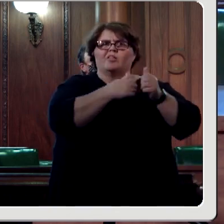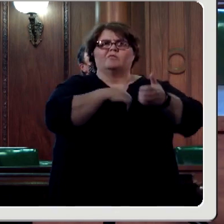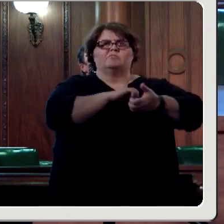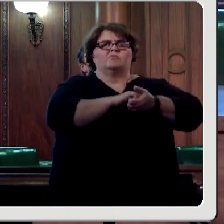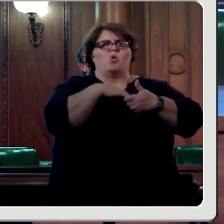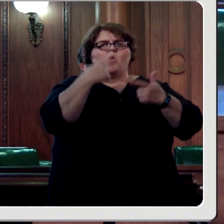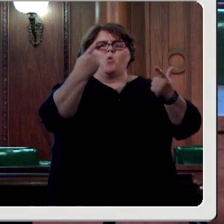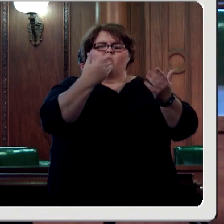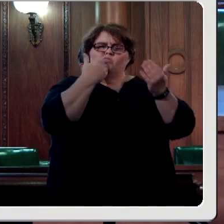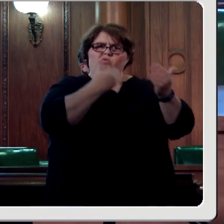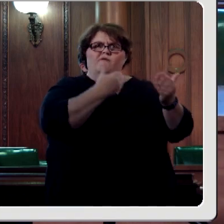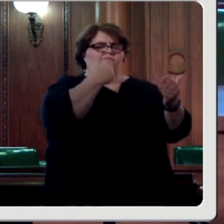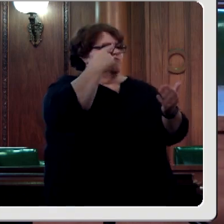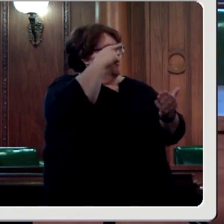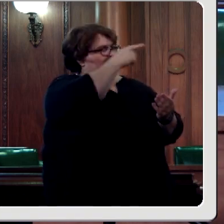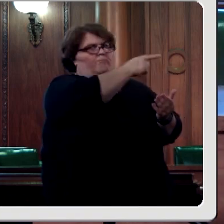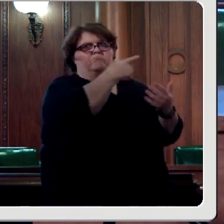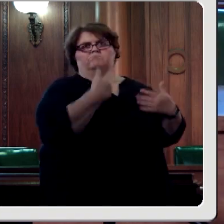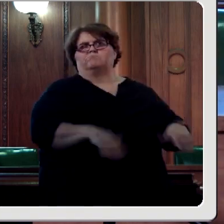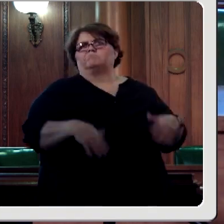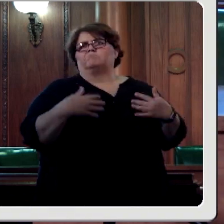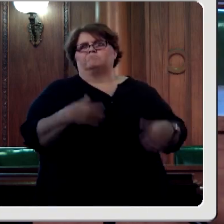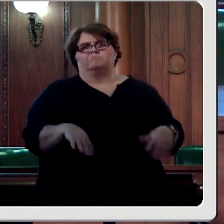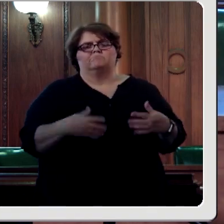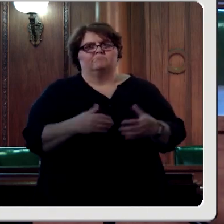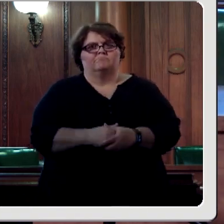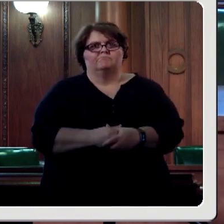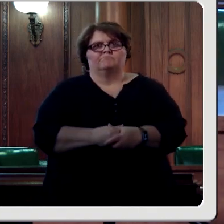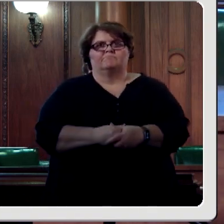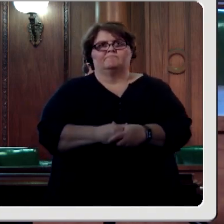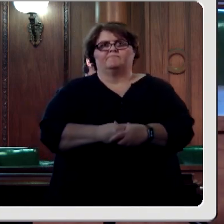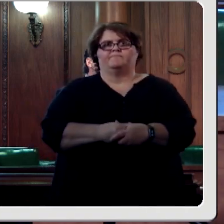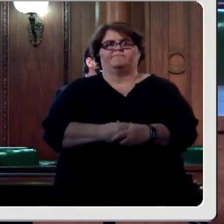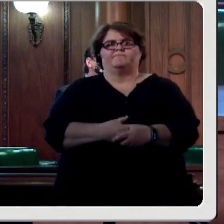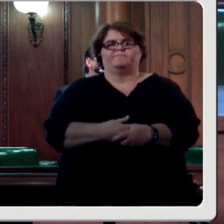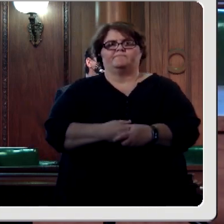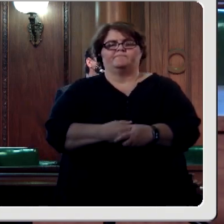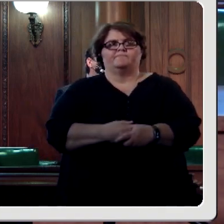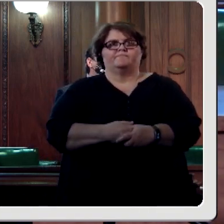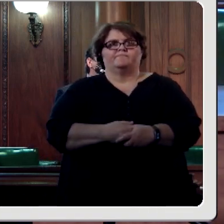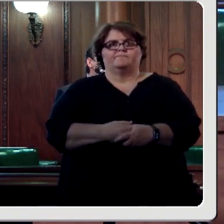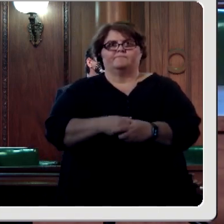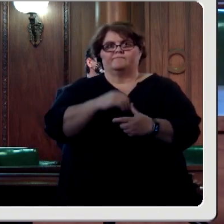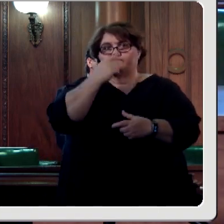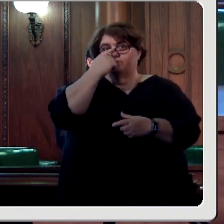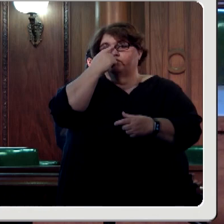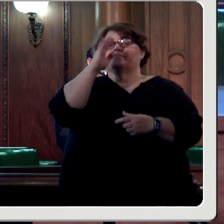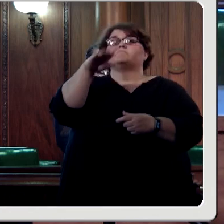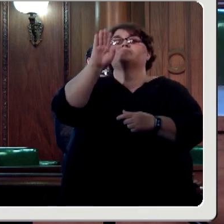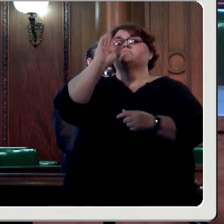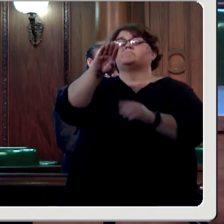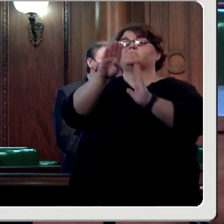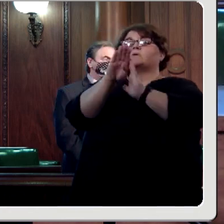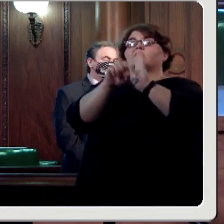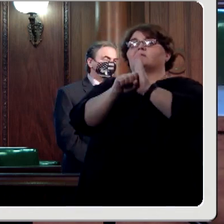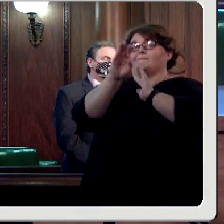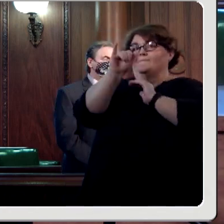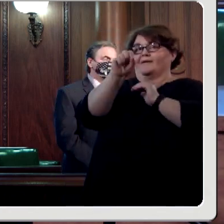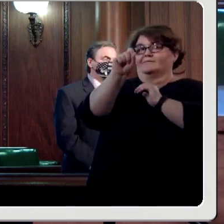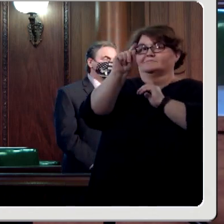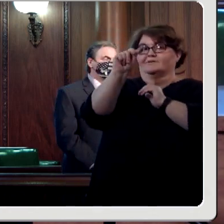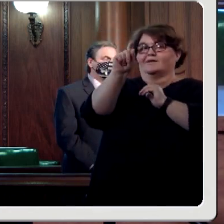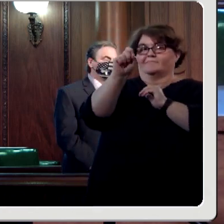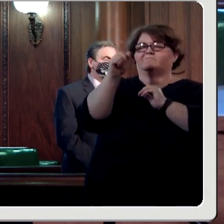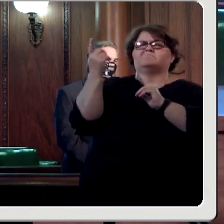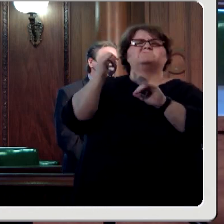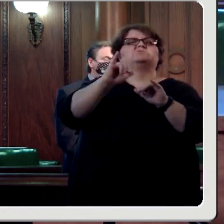At Bay State Health, just building on what Dr. Roose has already mentioned, we have